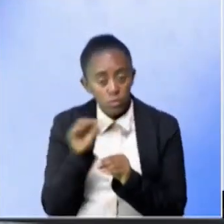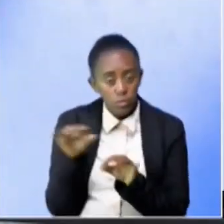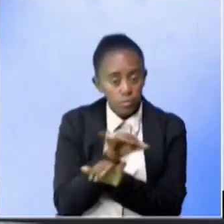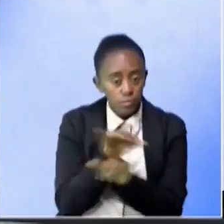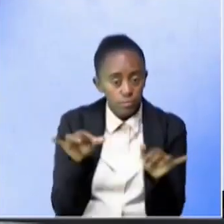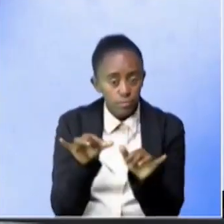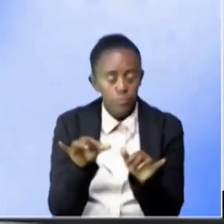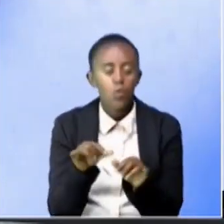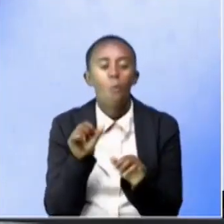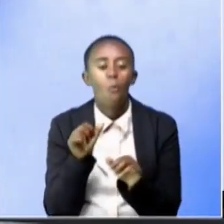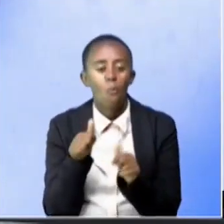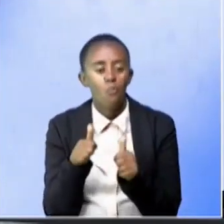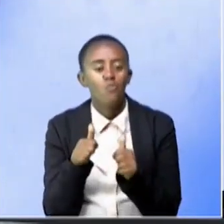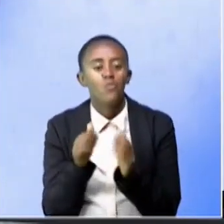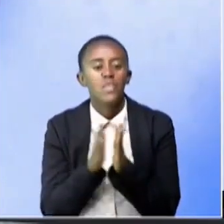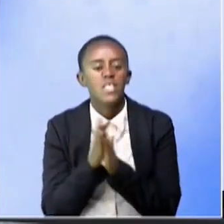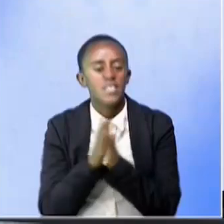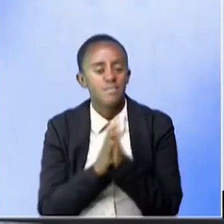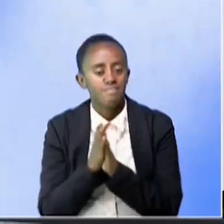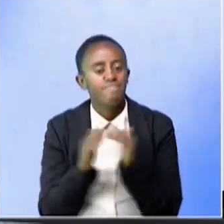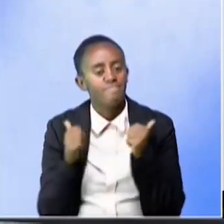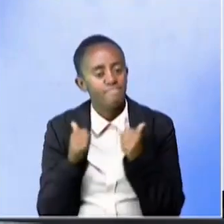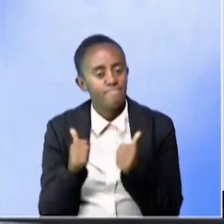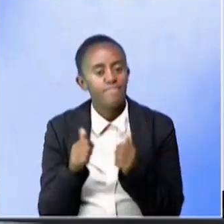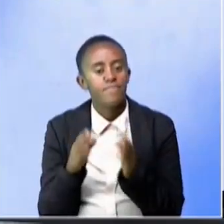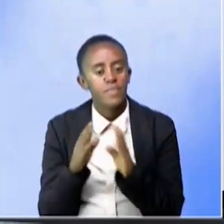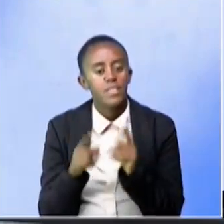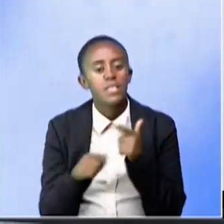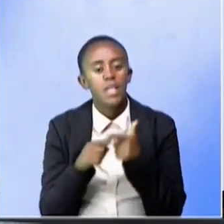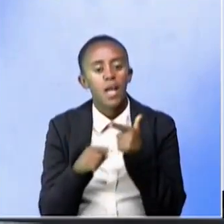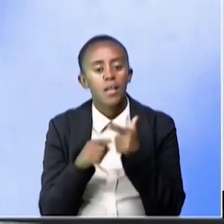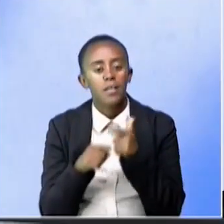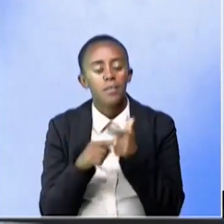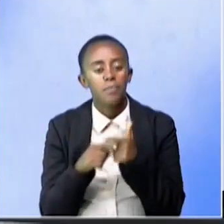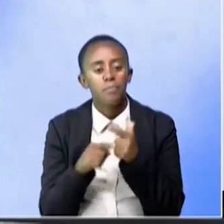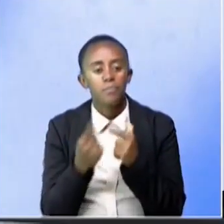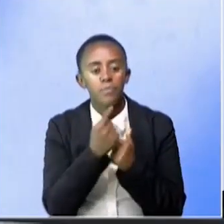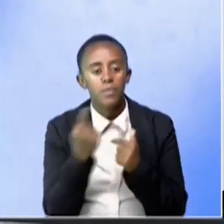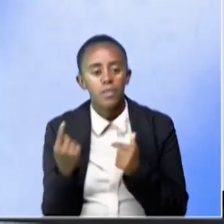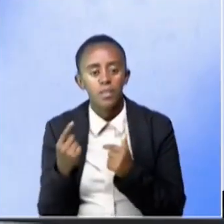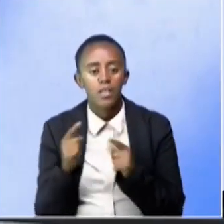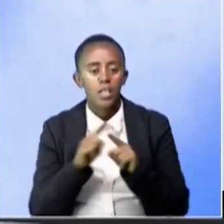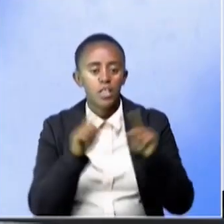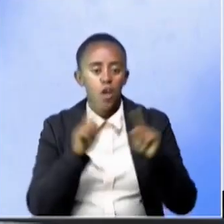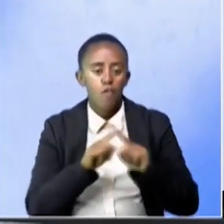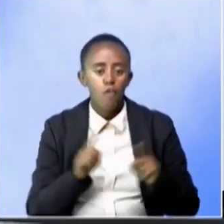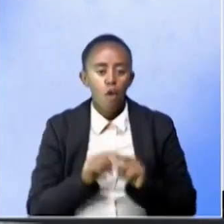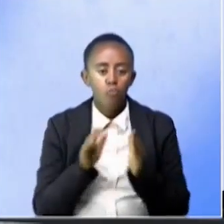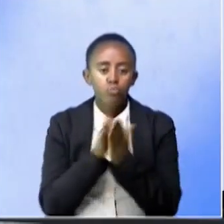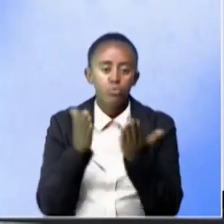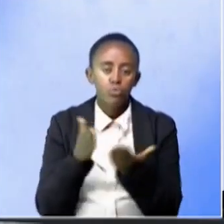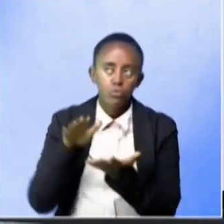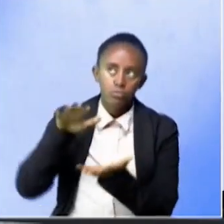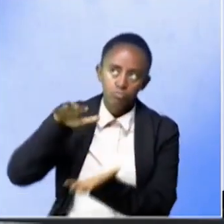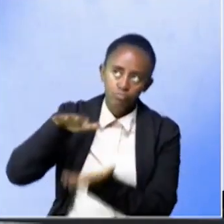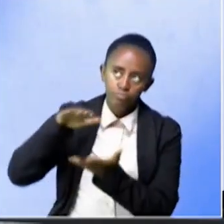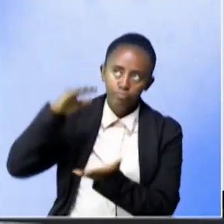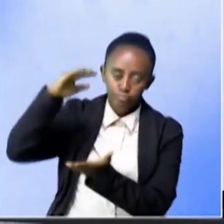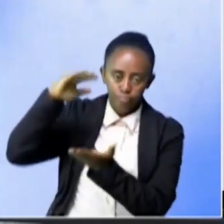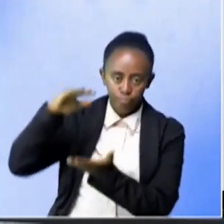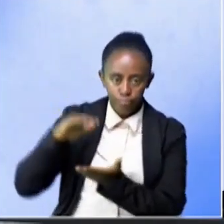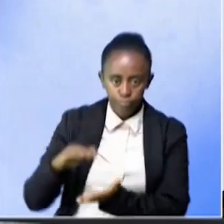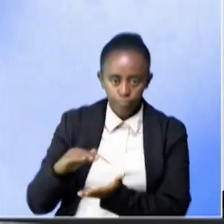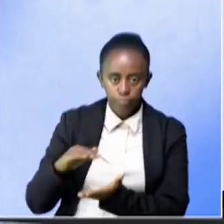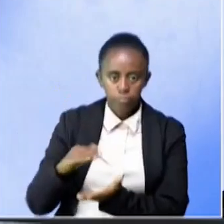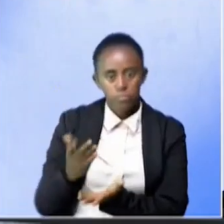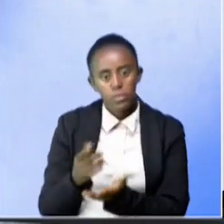That's interesting. Let's go and see the second one. There are several books on the shelf. You are